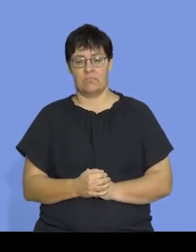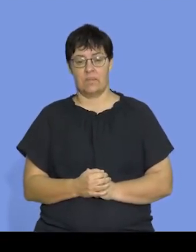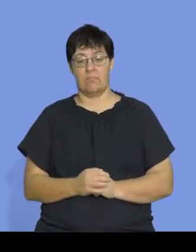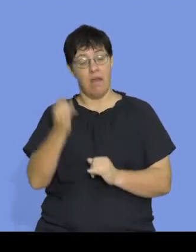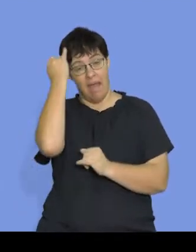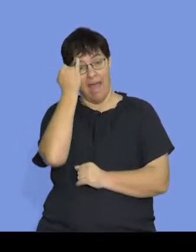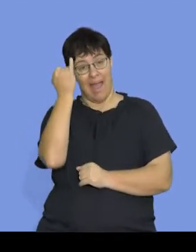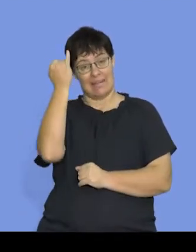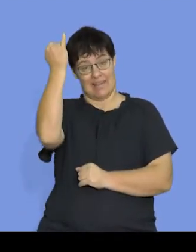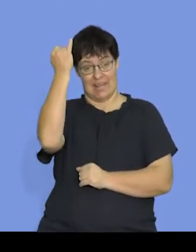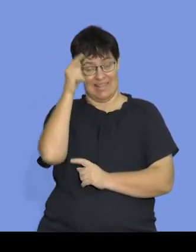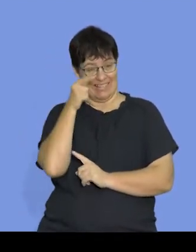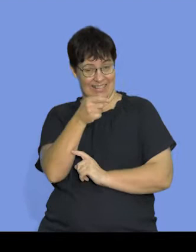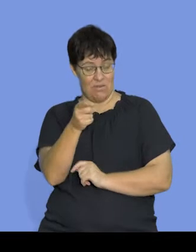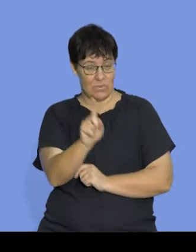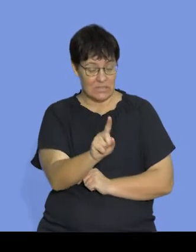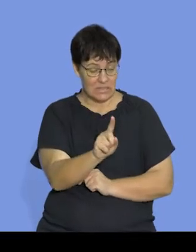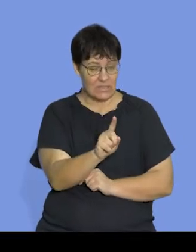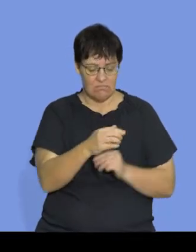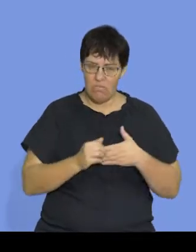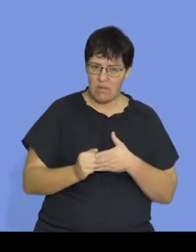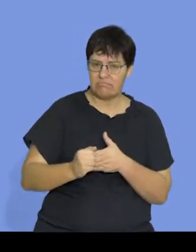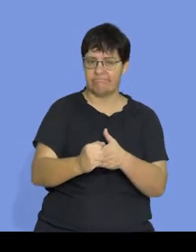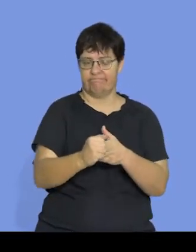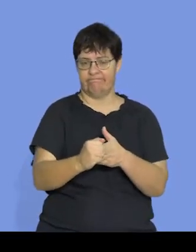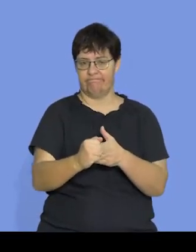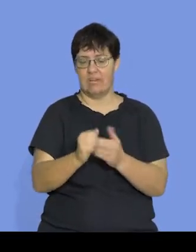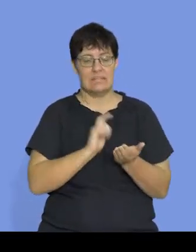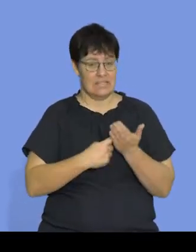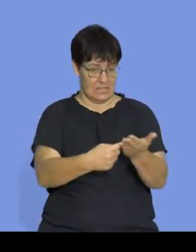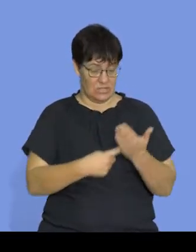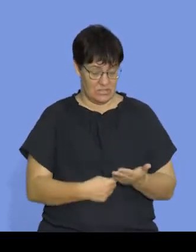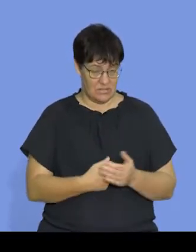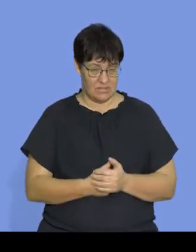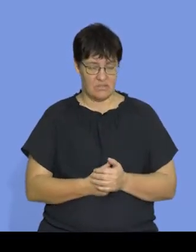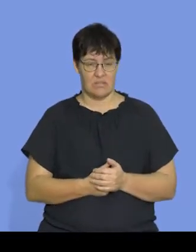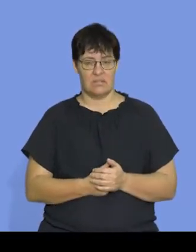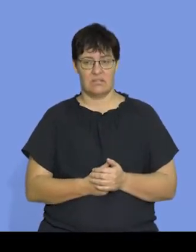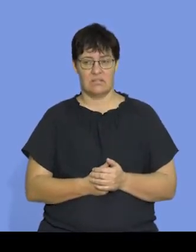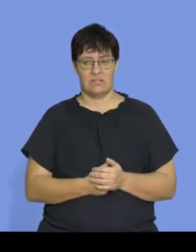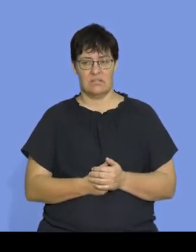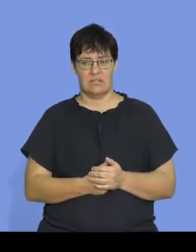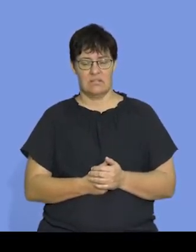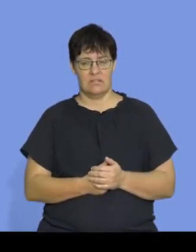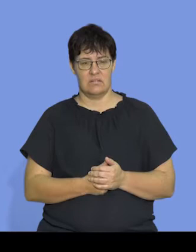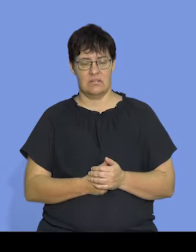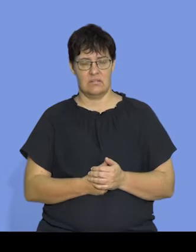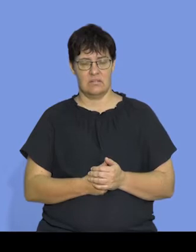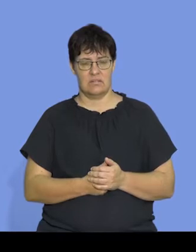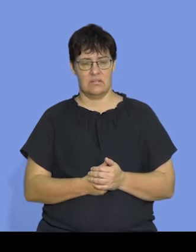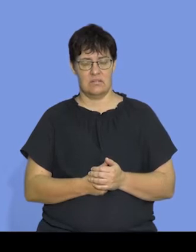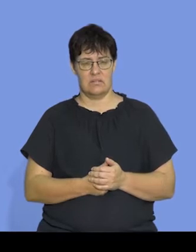idea or the thought that's going to guide our discussion today is around the fact that what exactly